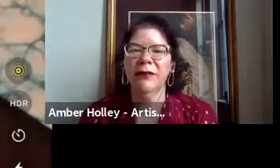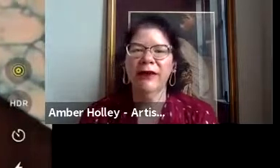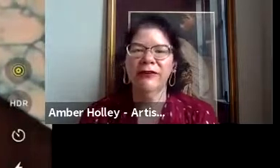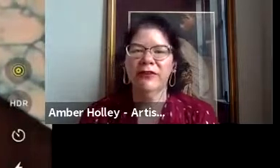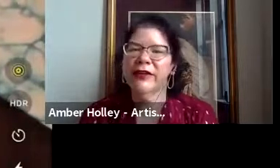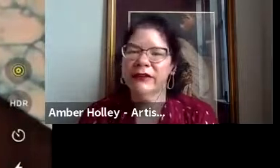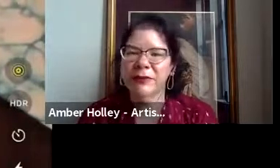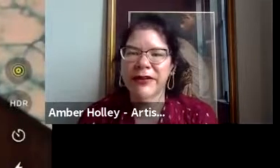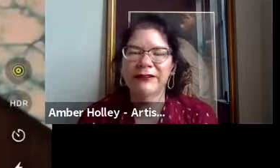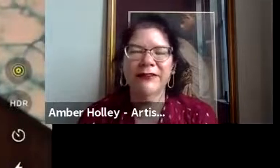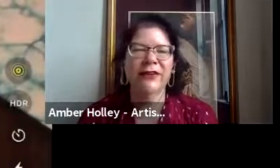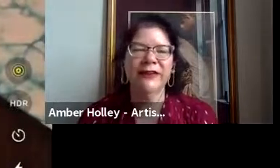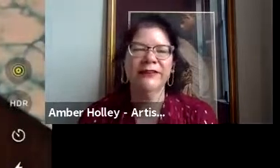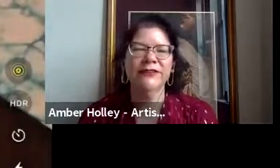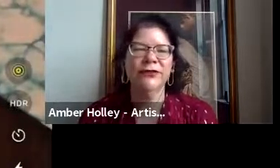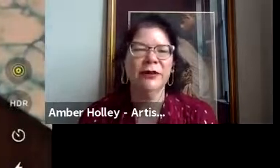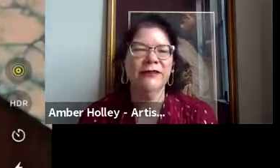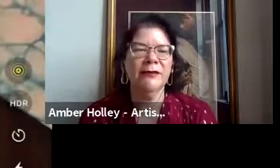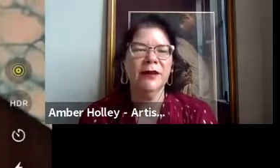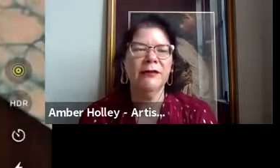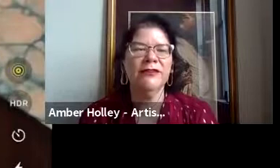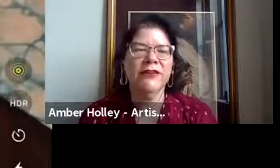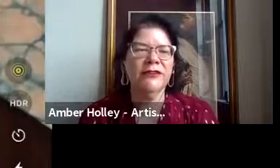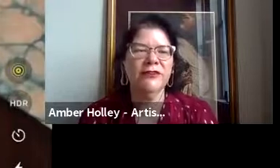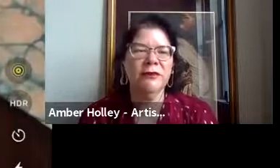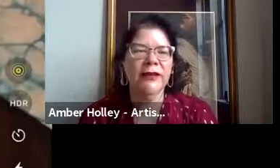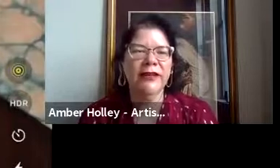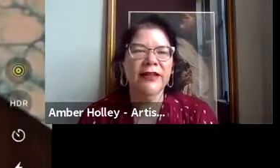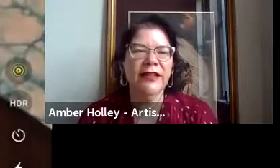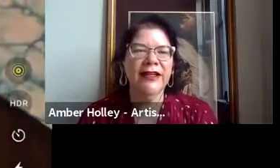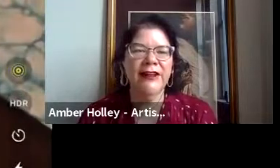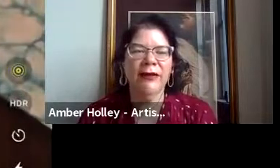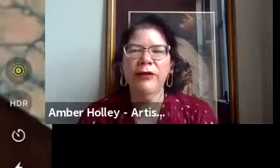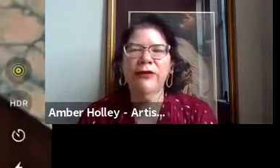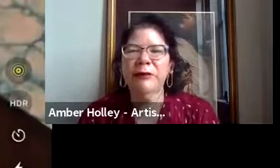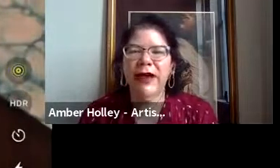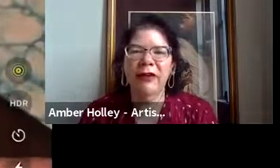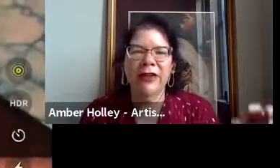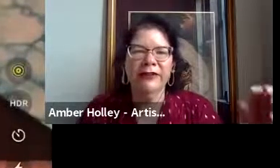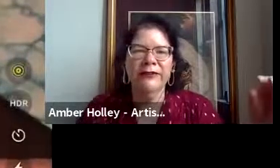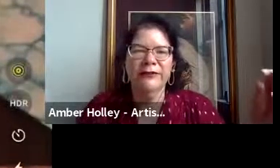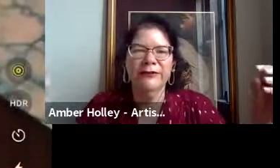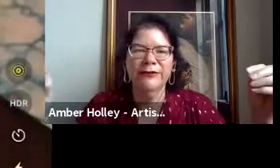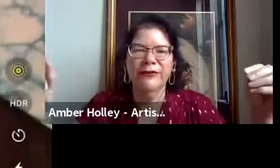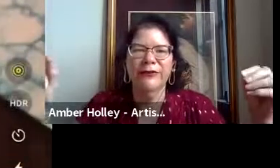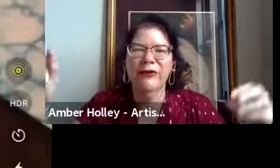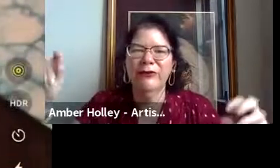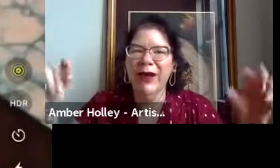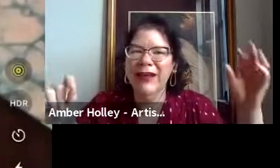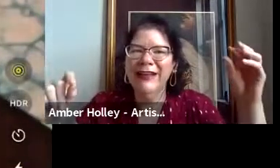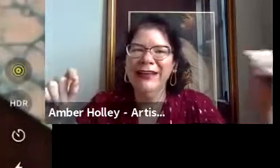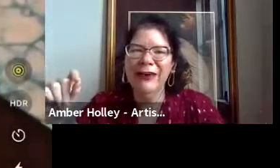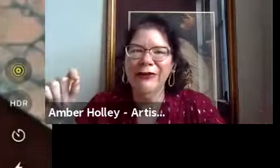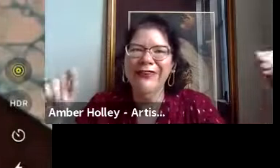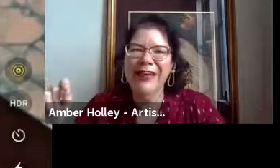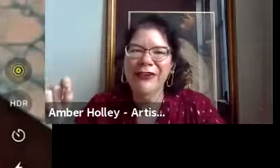that making brown is a learning experience and that all kids need to experience it. But I always found it so disappointing that I will only put out like